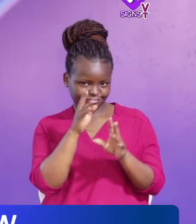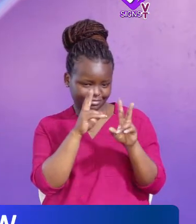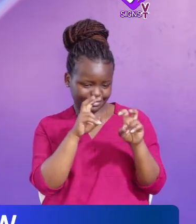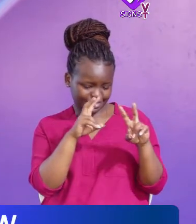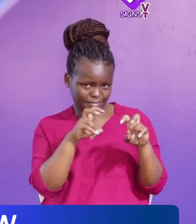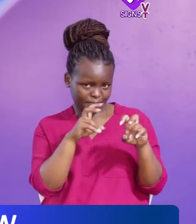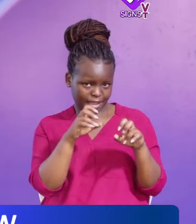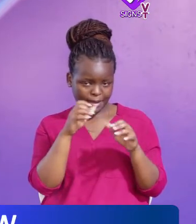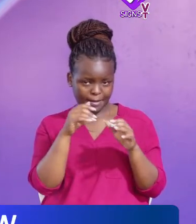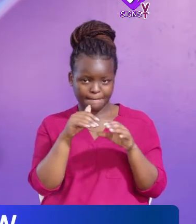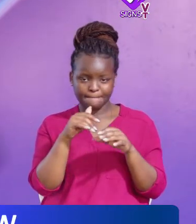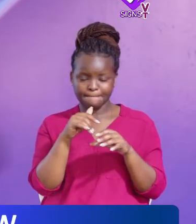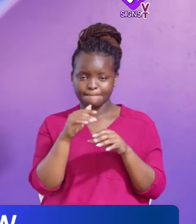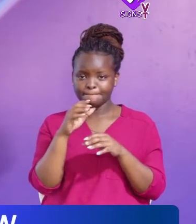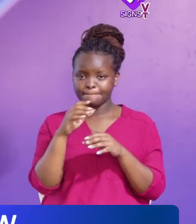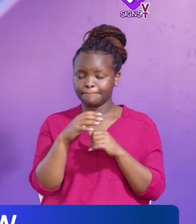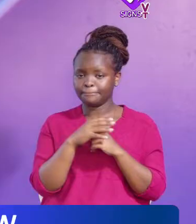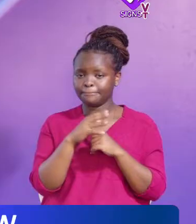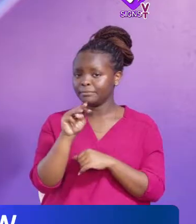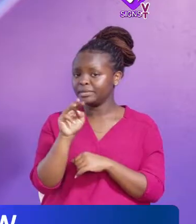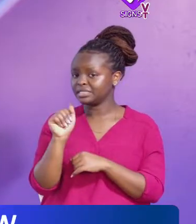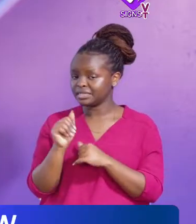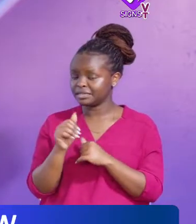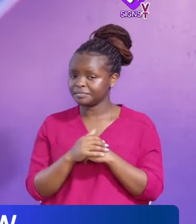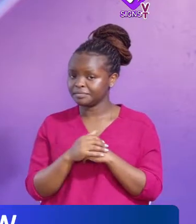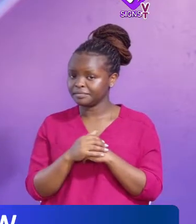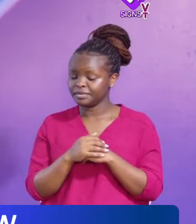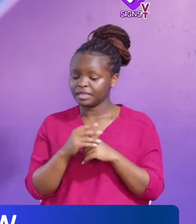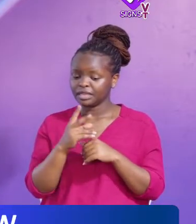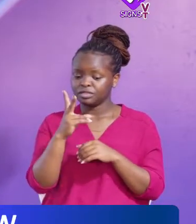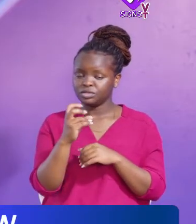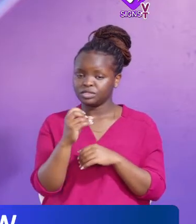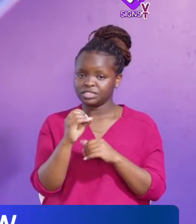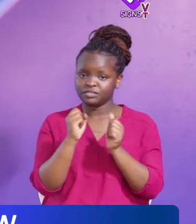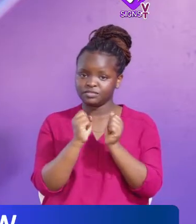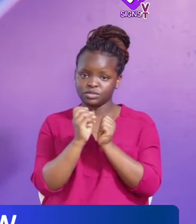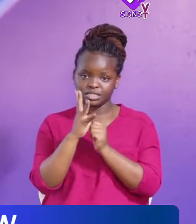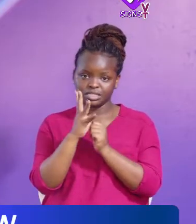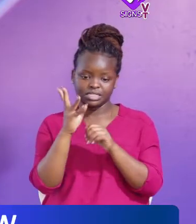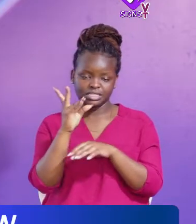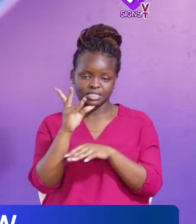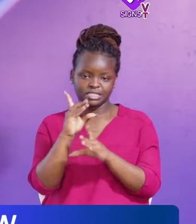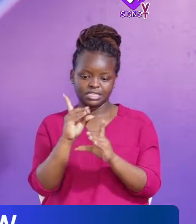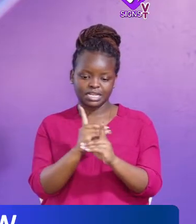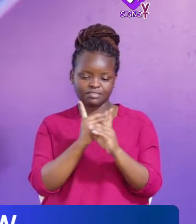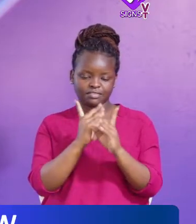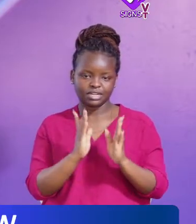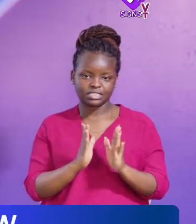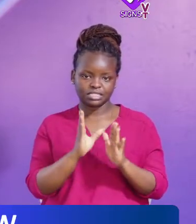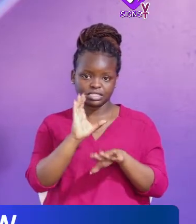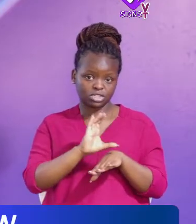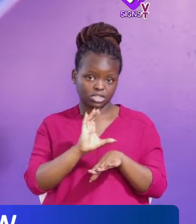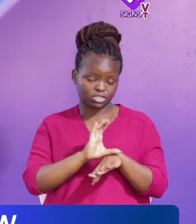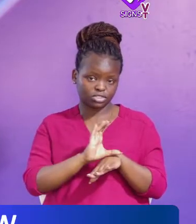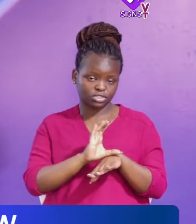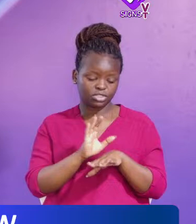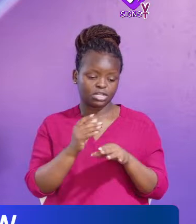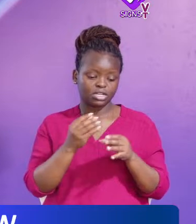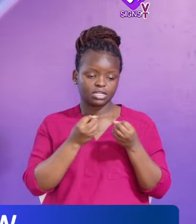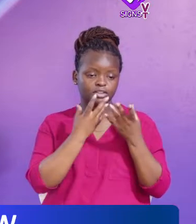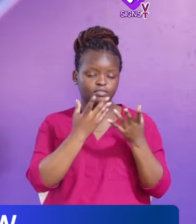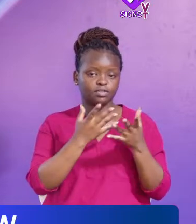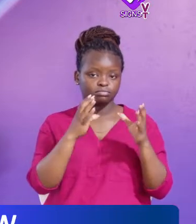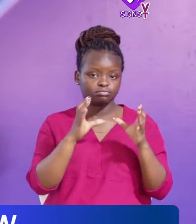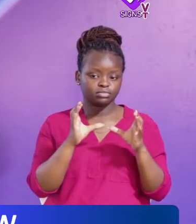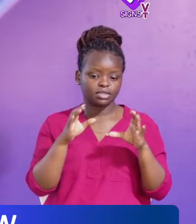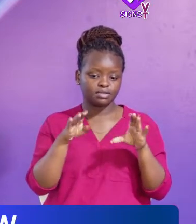in disaster. Now, scandal. In 2014, Deliverance Church clerics informed the congregation during